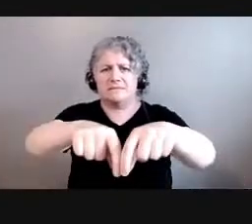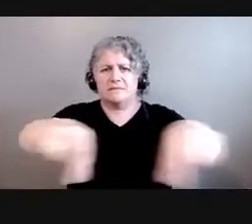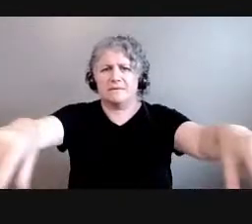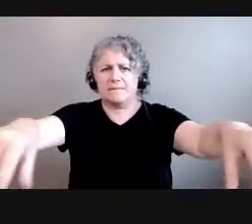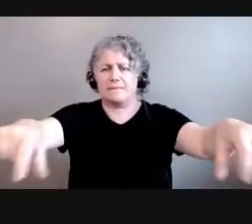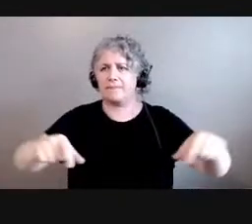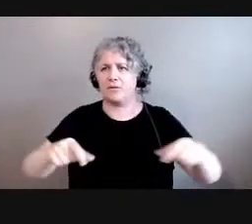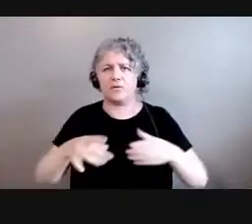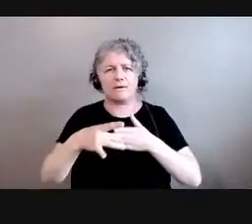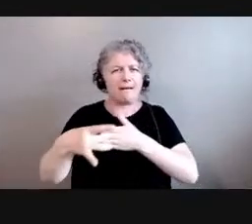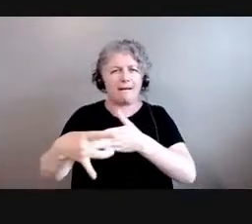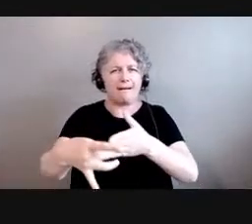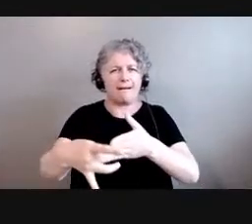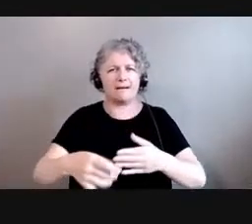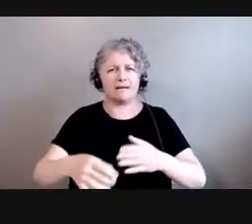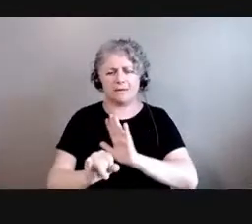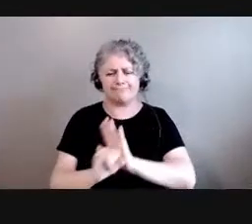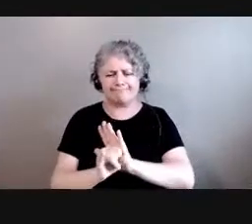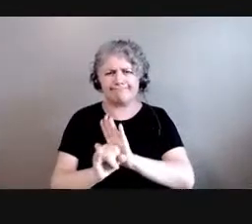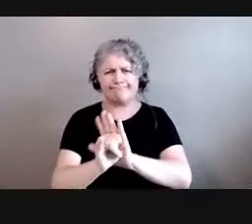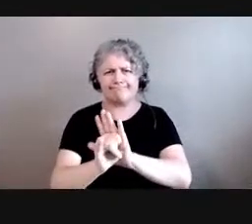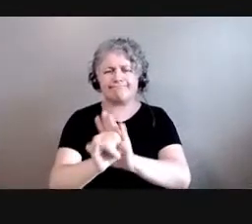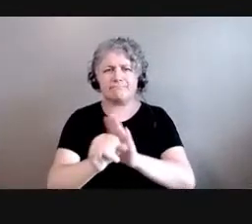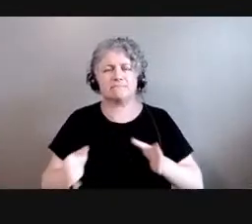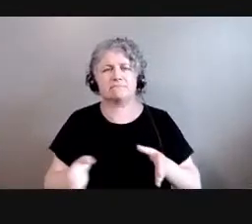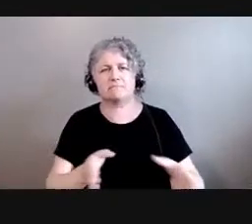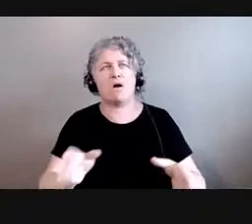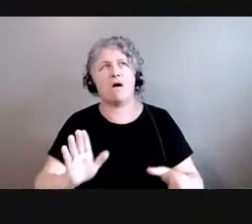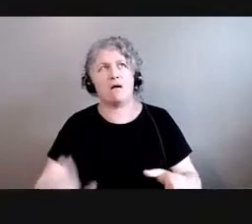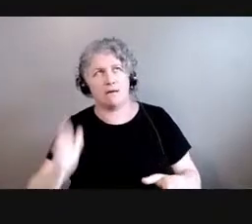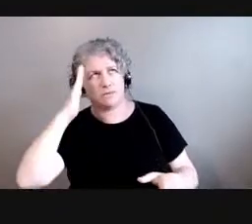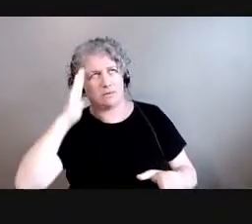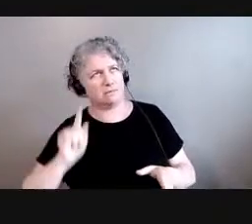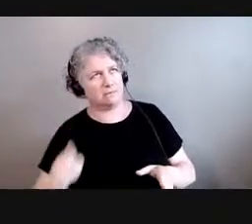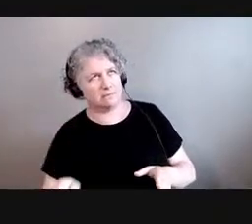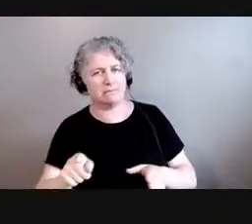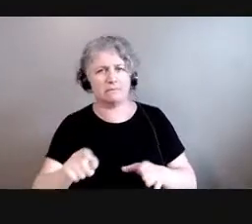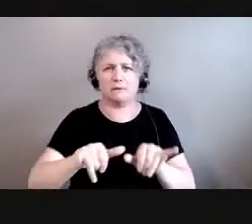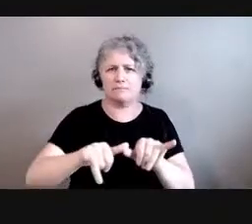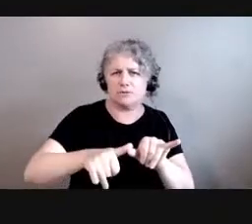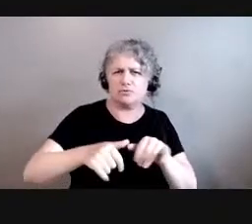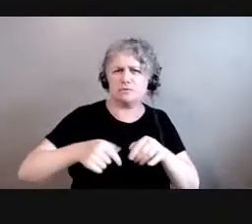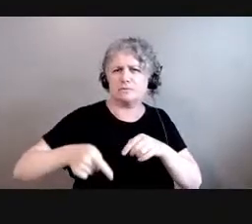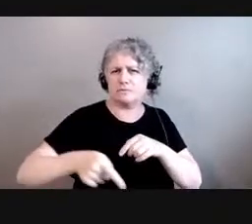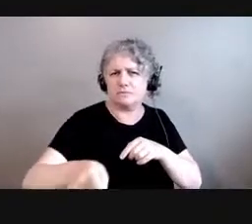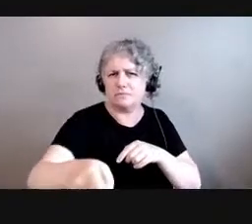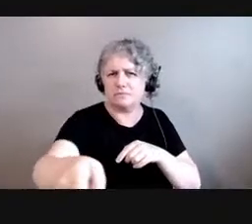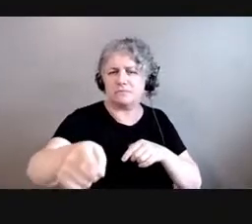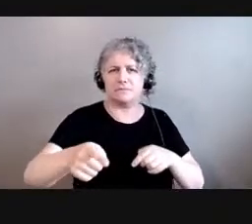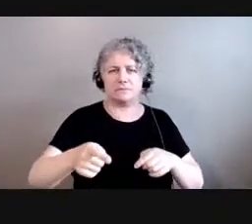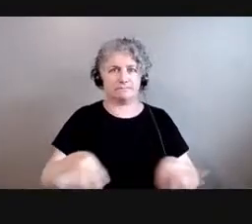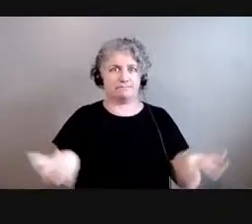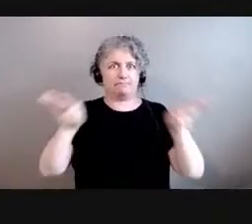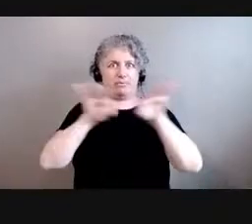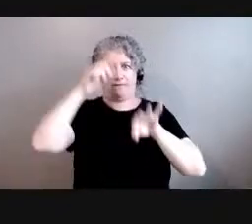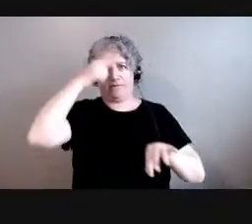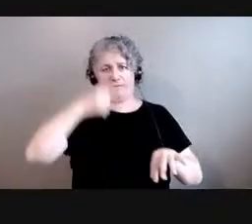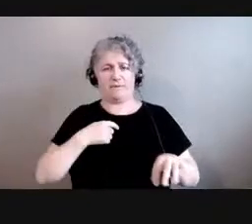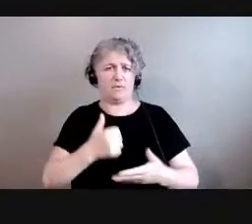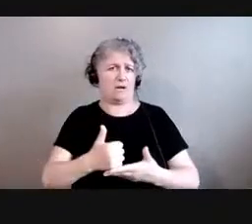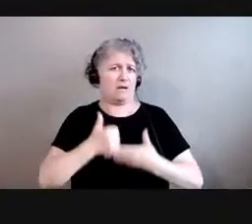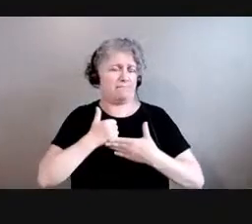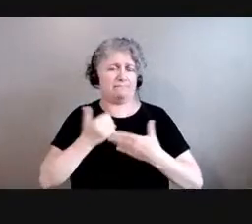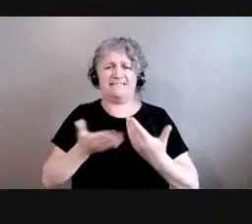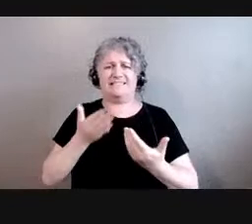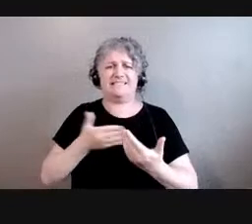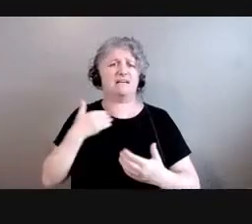tactile guides and things like that to follow on the trails are huge for me and make my life so much easier. But you